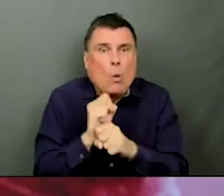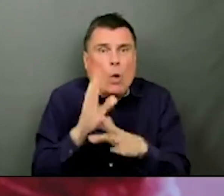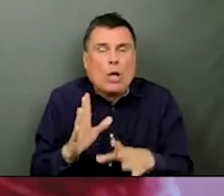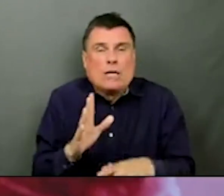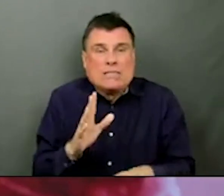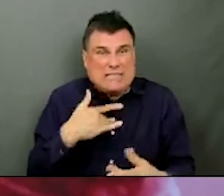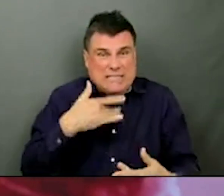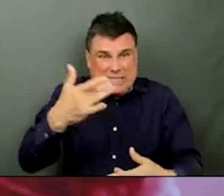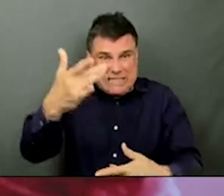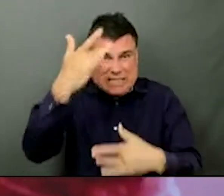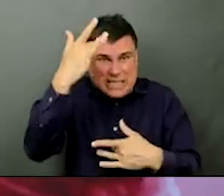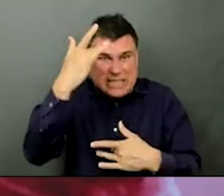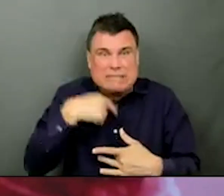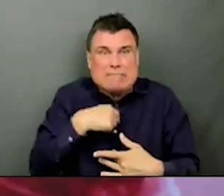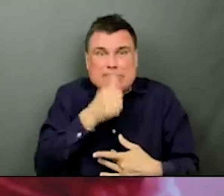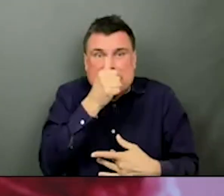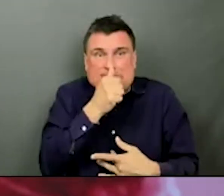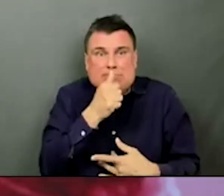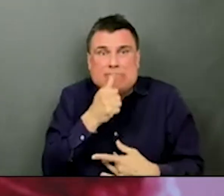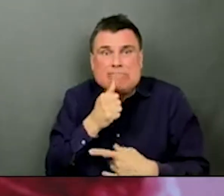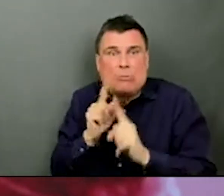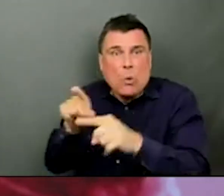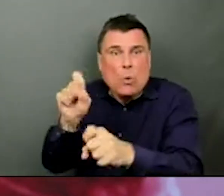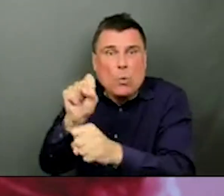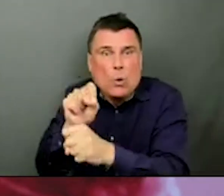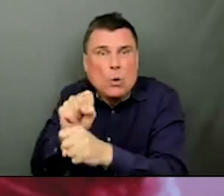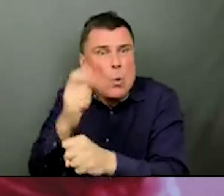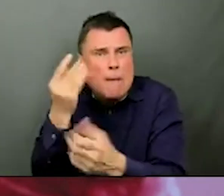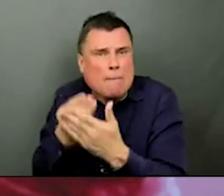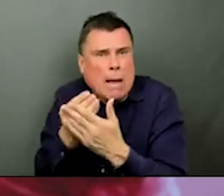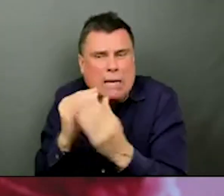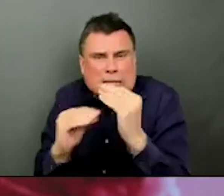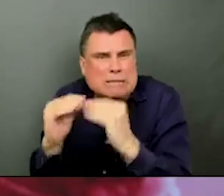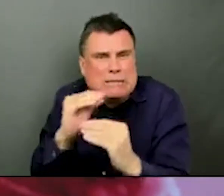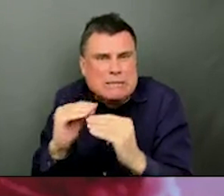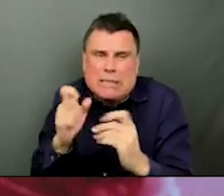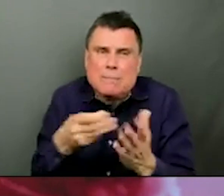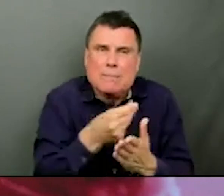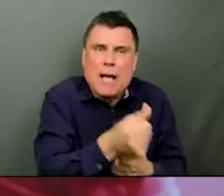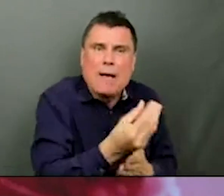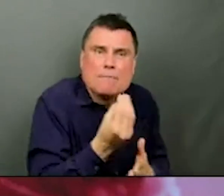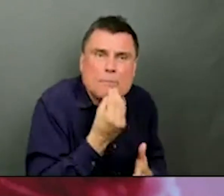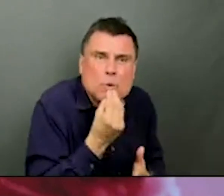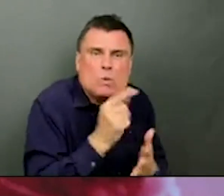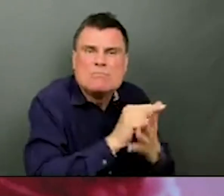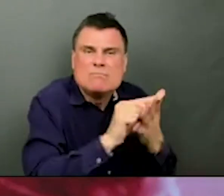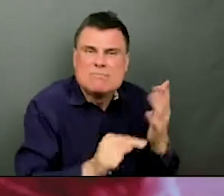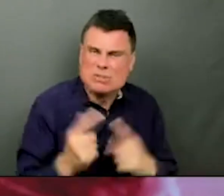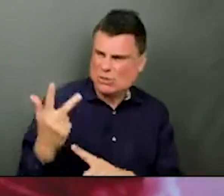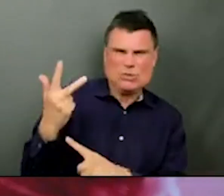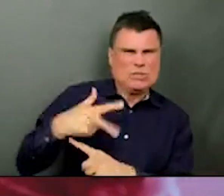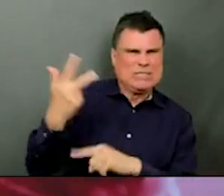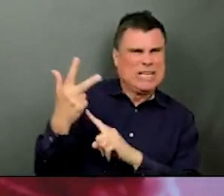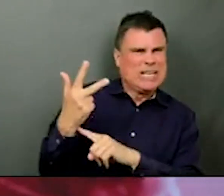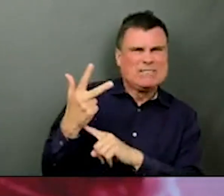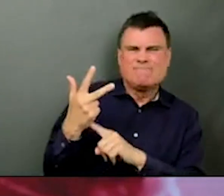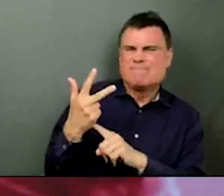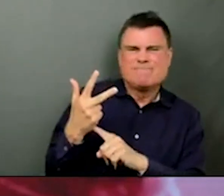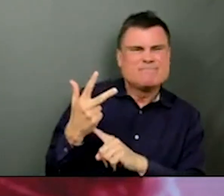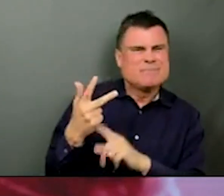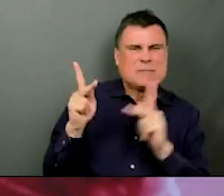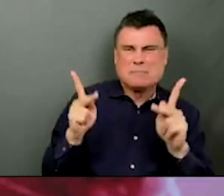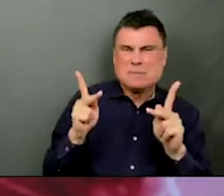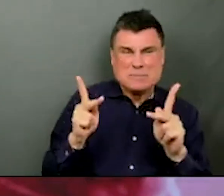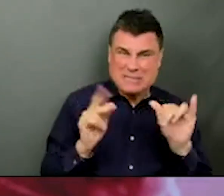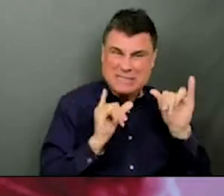symptoms or working sick to put food on the table is crucial here. So, with the fact that it's only 3 days and people will